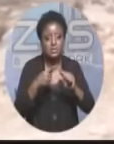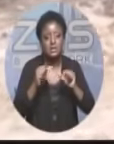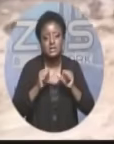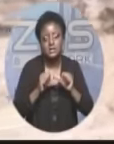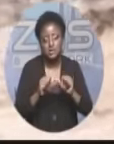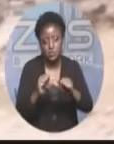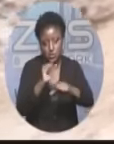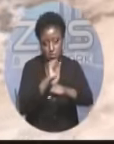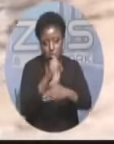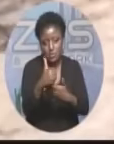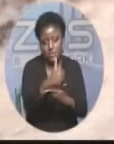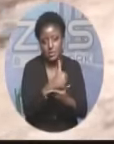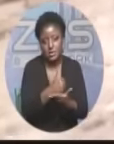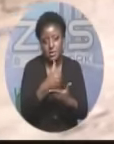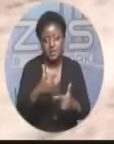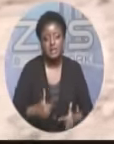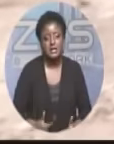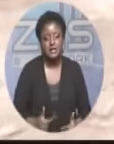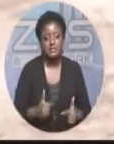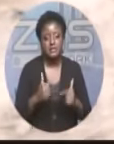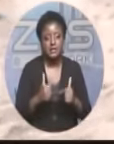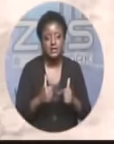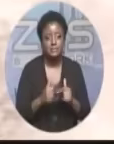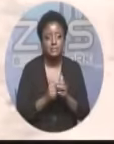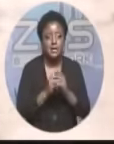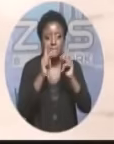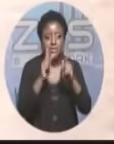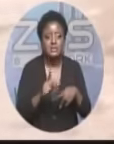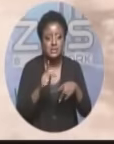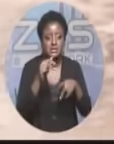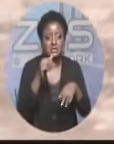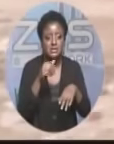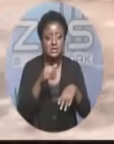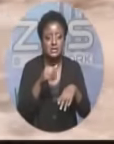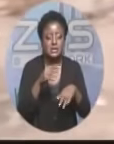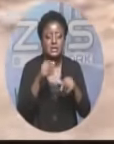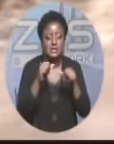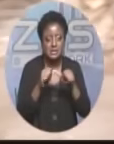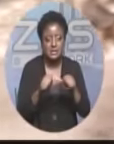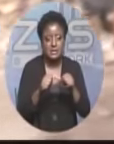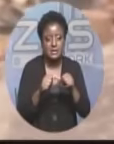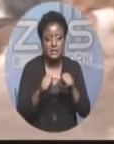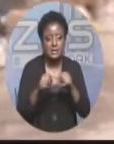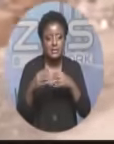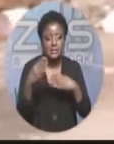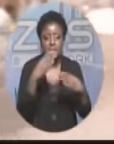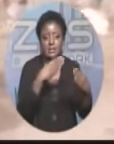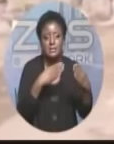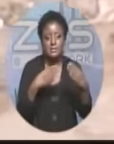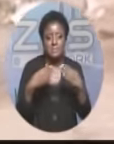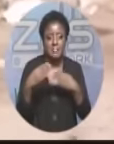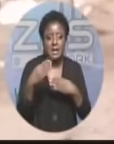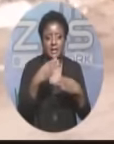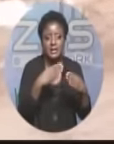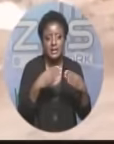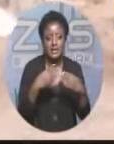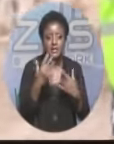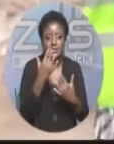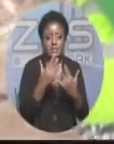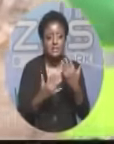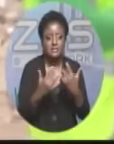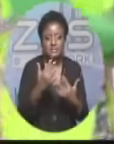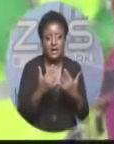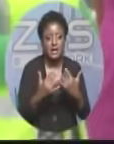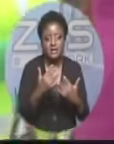Officials at Renew Bahamas are tonight still battling that blaze which erupted Sunday at the site. Firefighters have extinguished a section